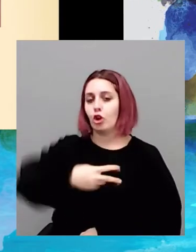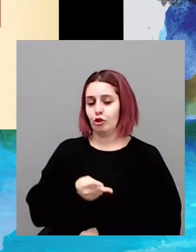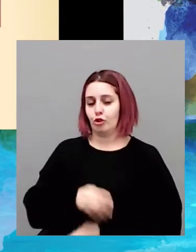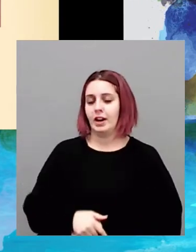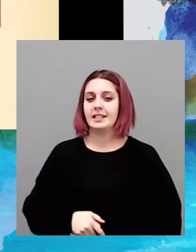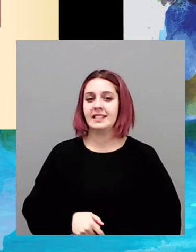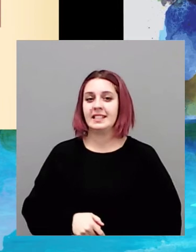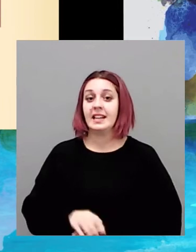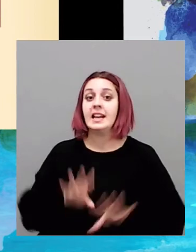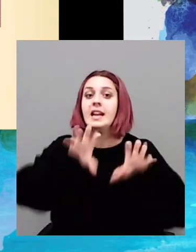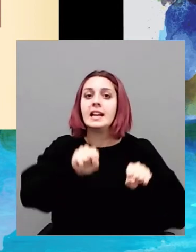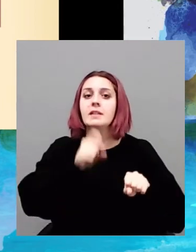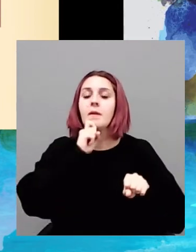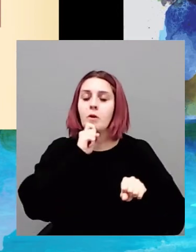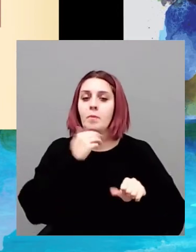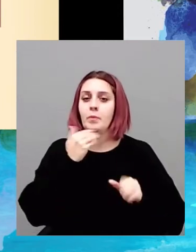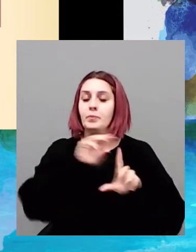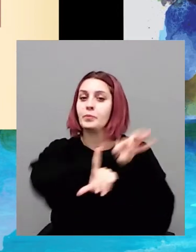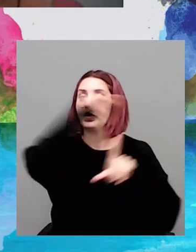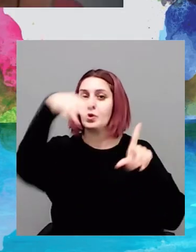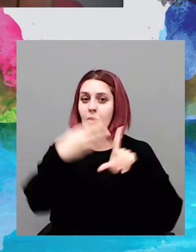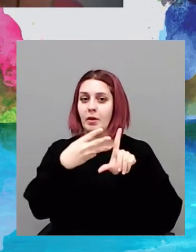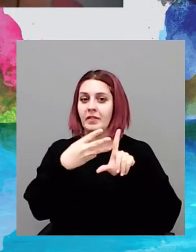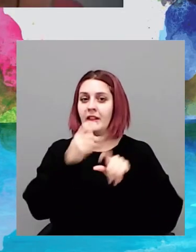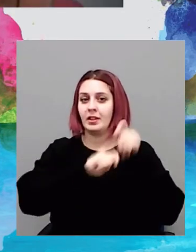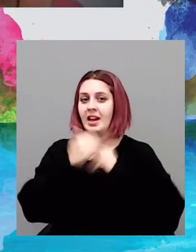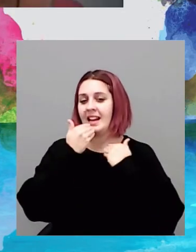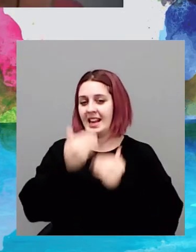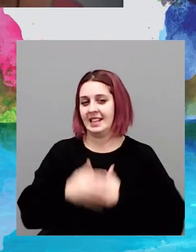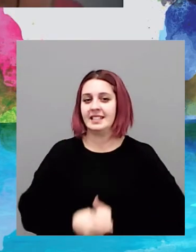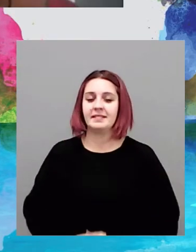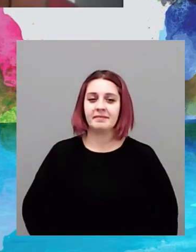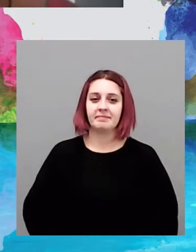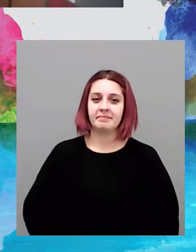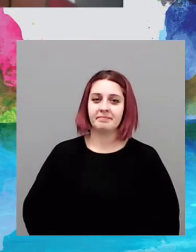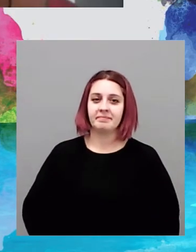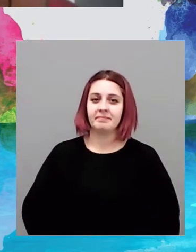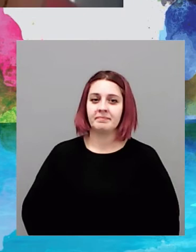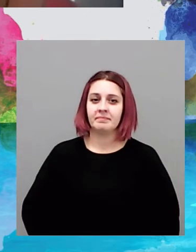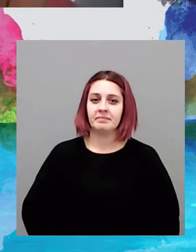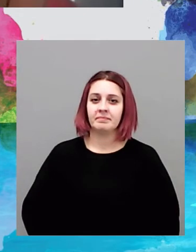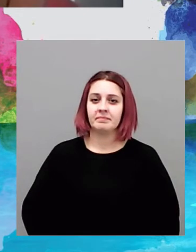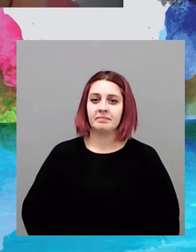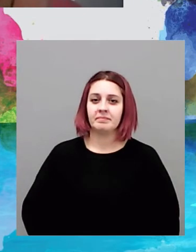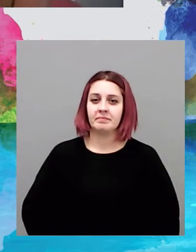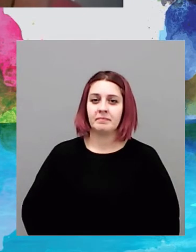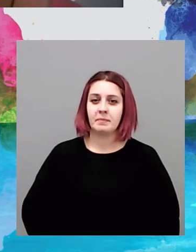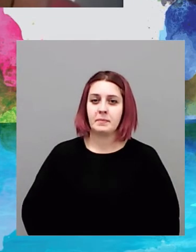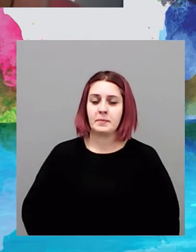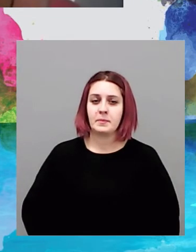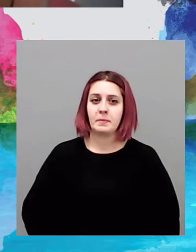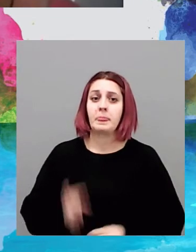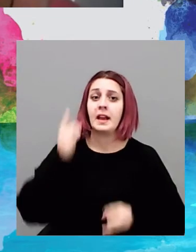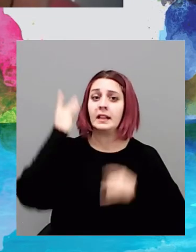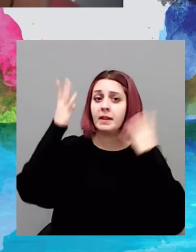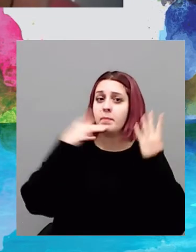everyone, and they do it over the weekend on the mornings for around 2 hours. The bookings can be made